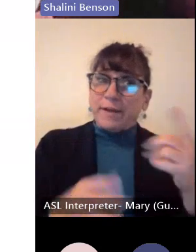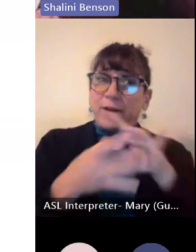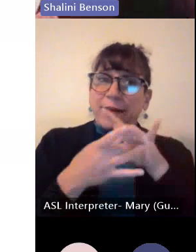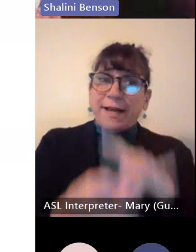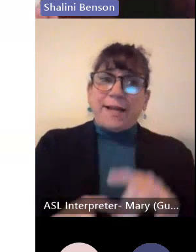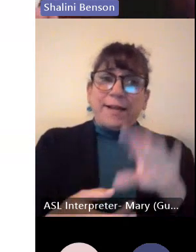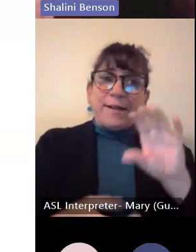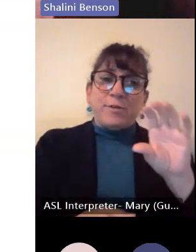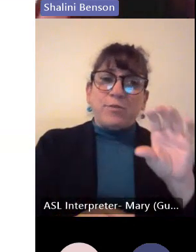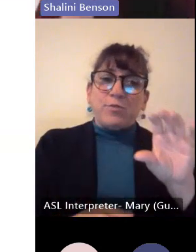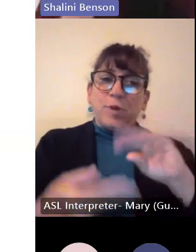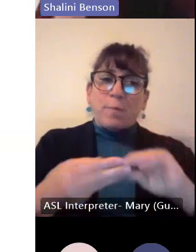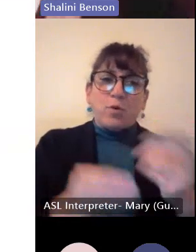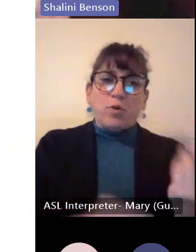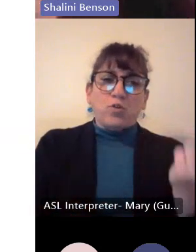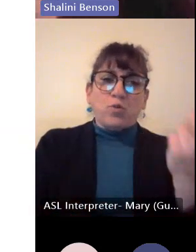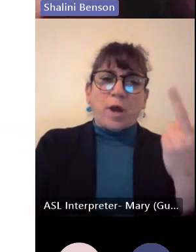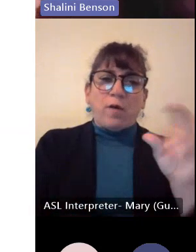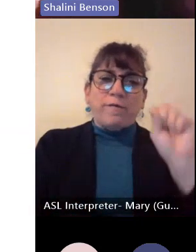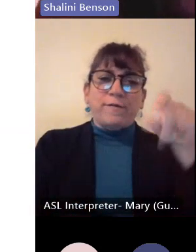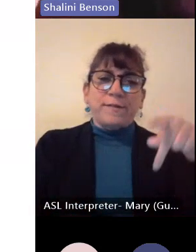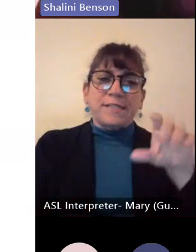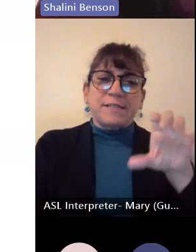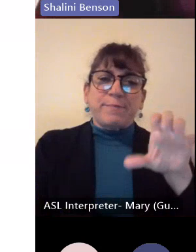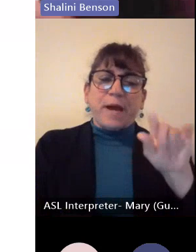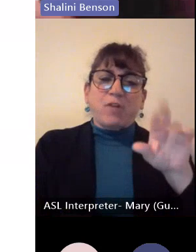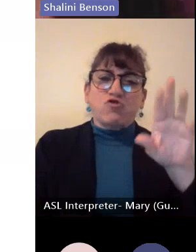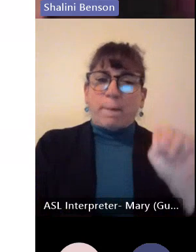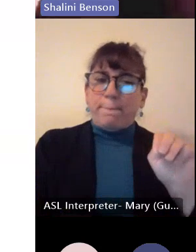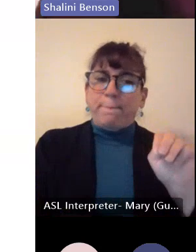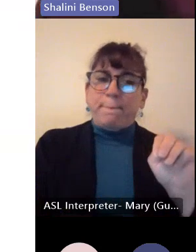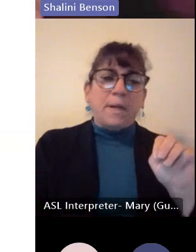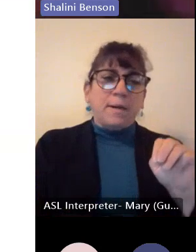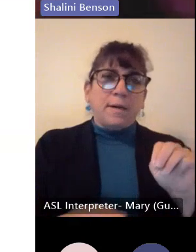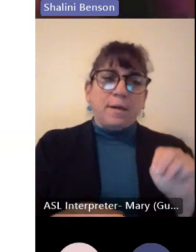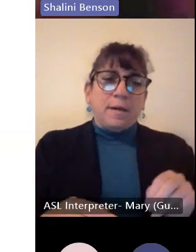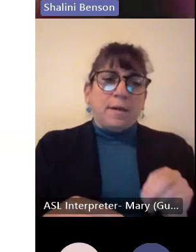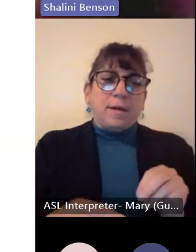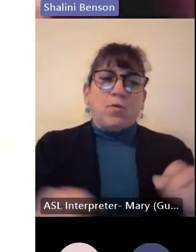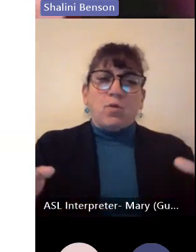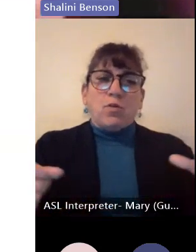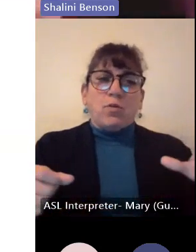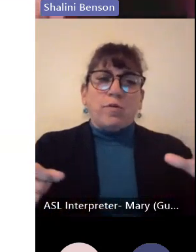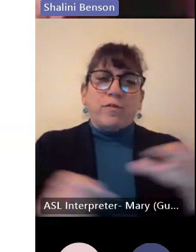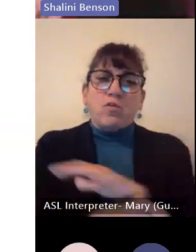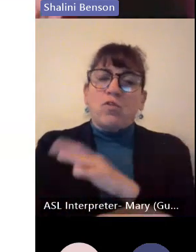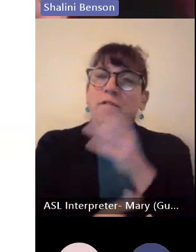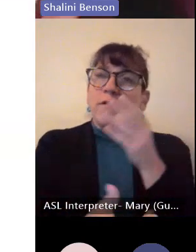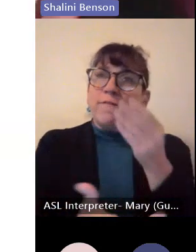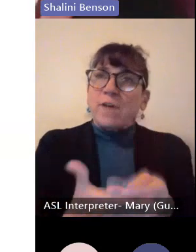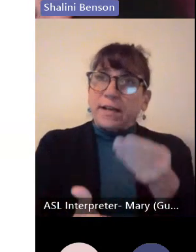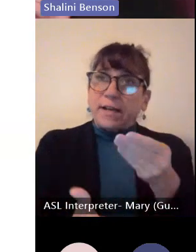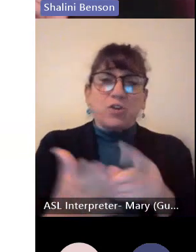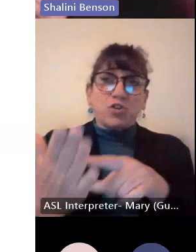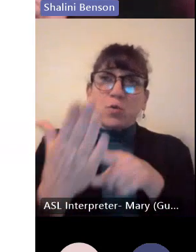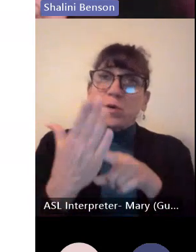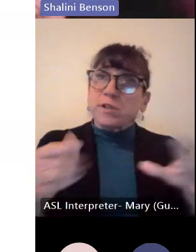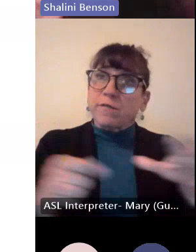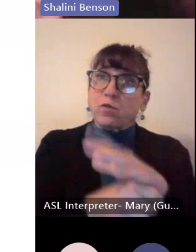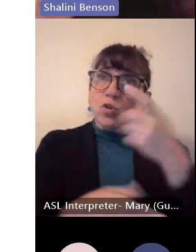on number 12 or something related to full funding, right? I mean, please show us the full cost of your program. Or